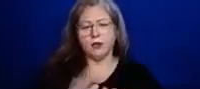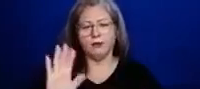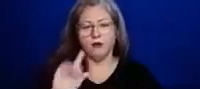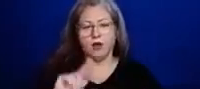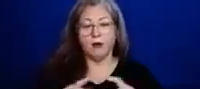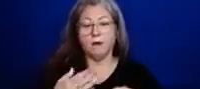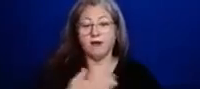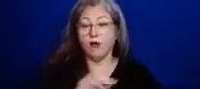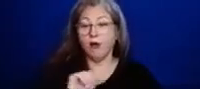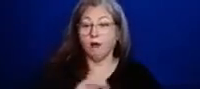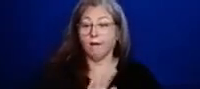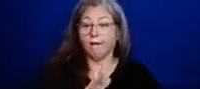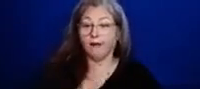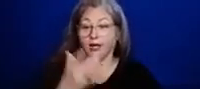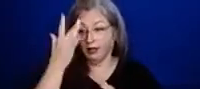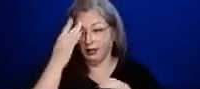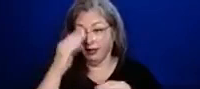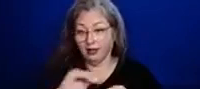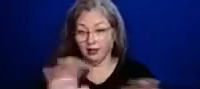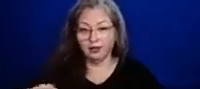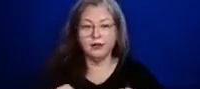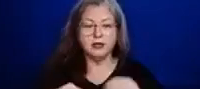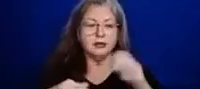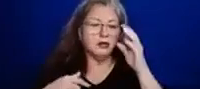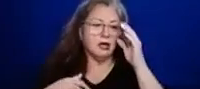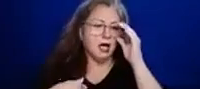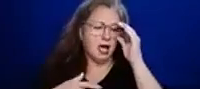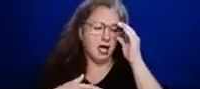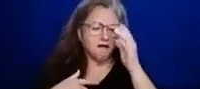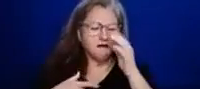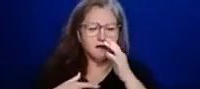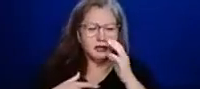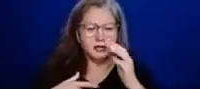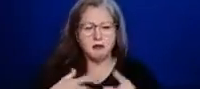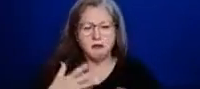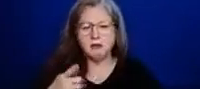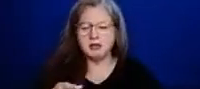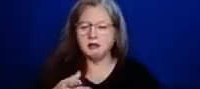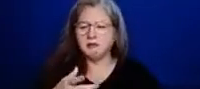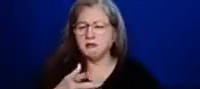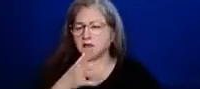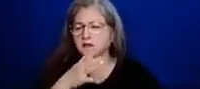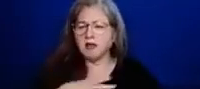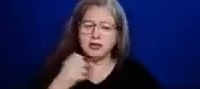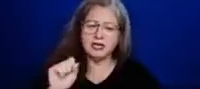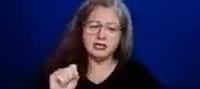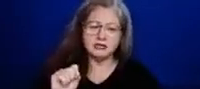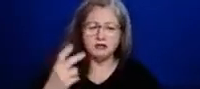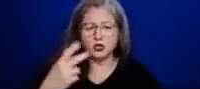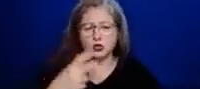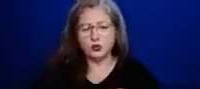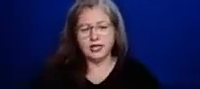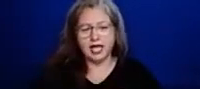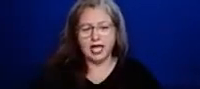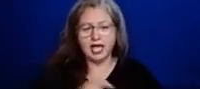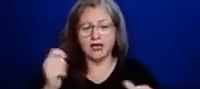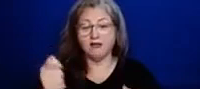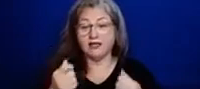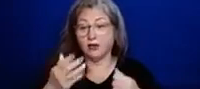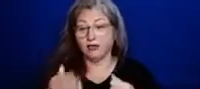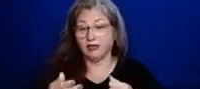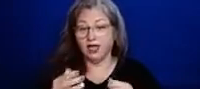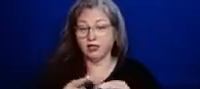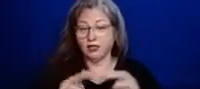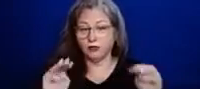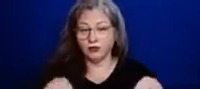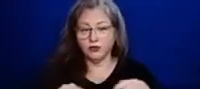pandemic, I did like a feminist 2-day festival in the museum. And